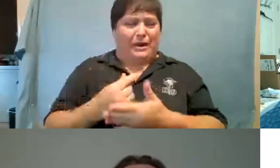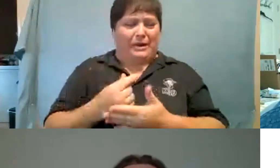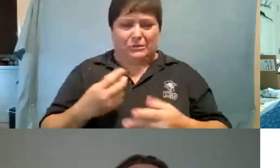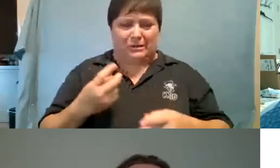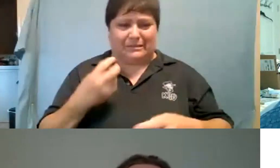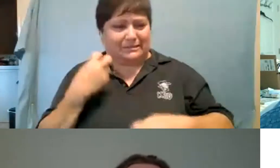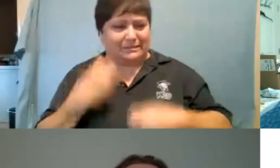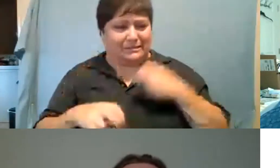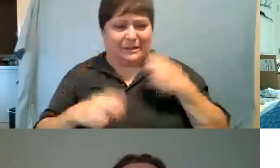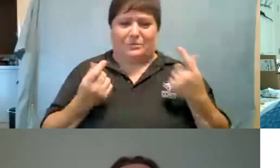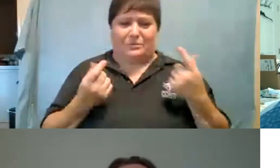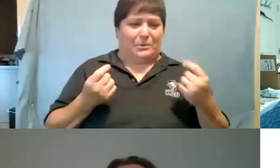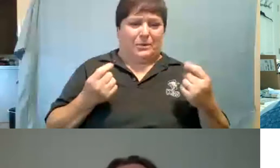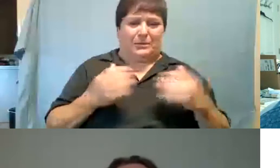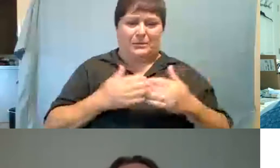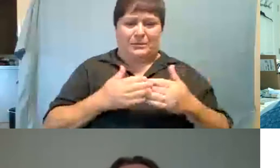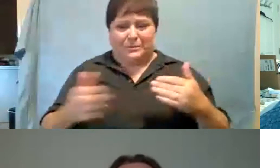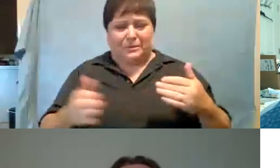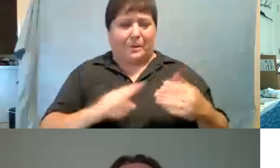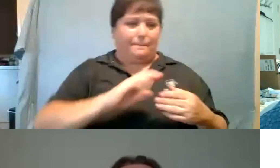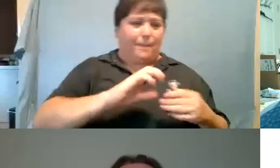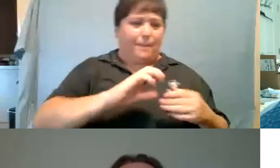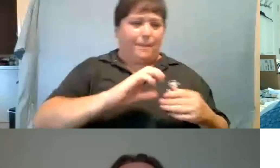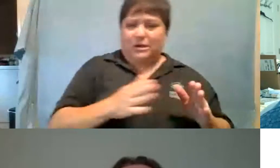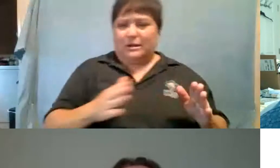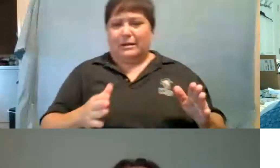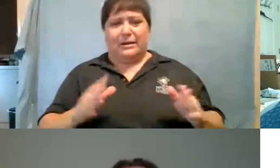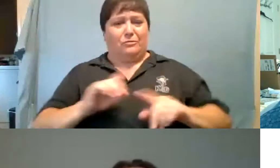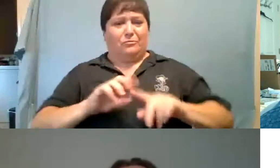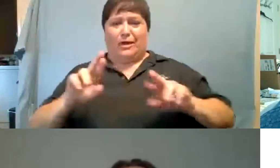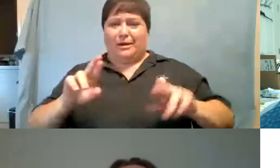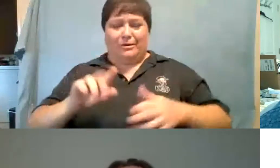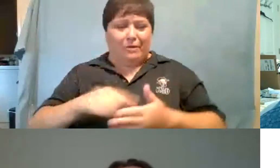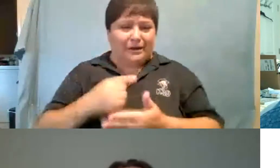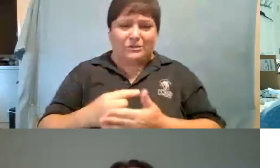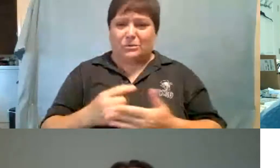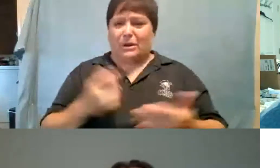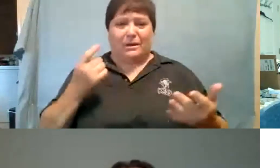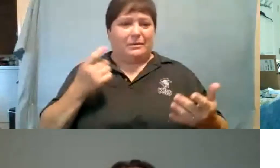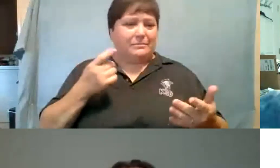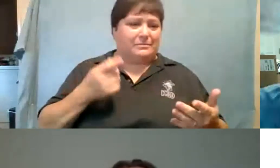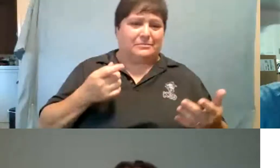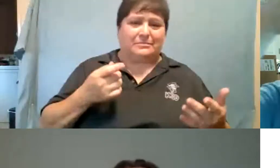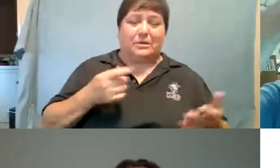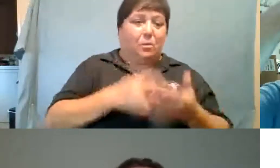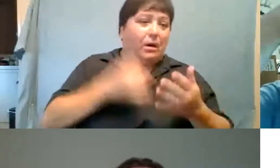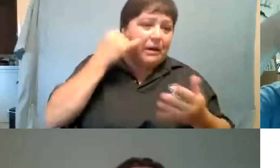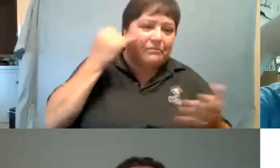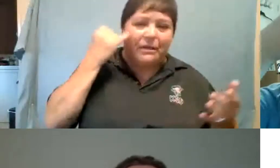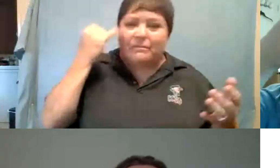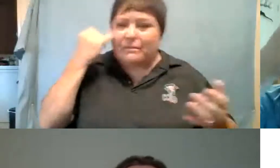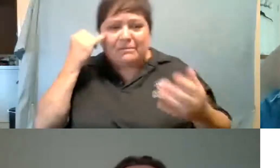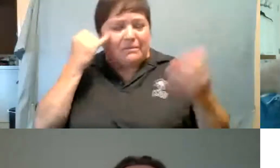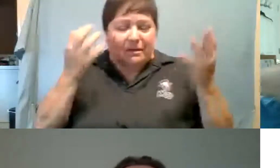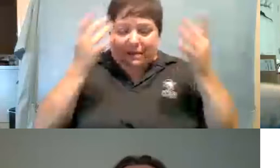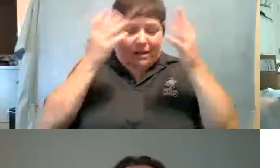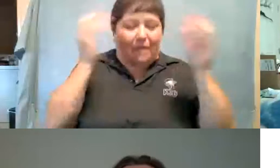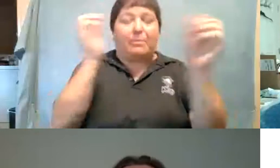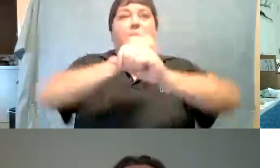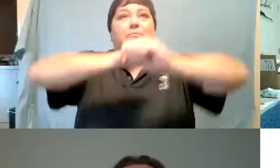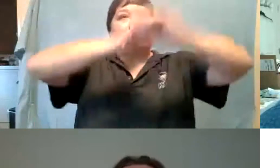figure out what I'm going to do about graduation, all these what ifs. But have a bigger picture.